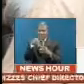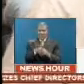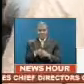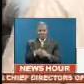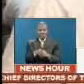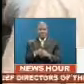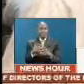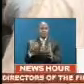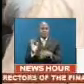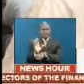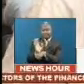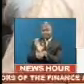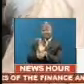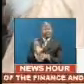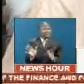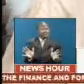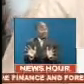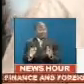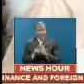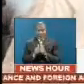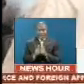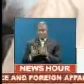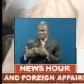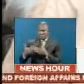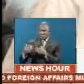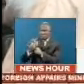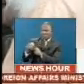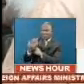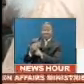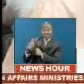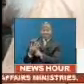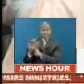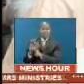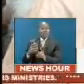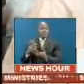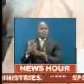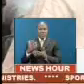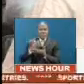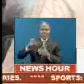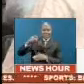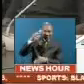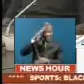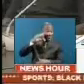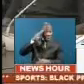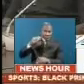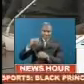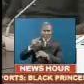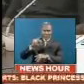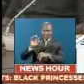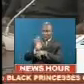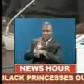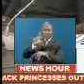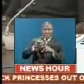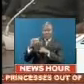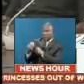source and be encouraged through mentorship, especially with much more experienced business people to be more